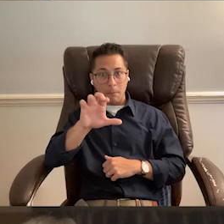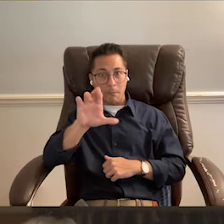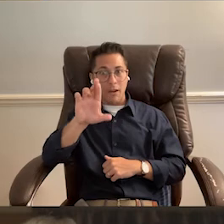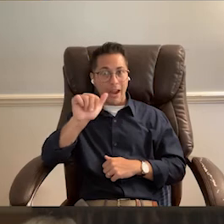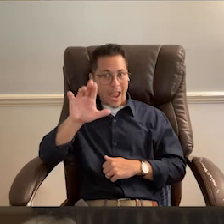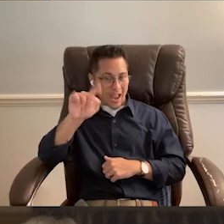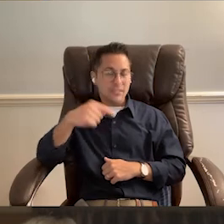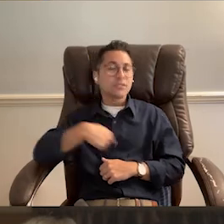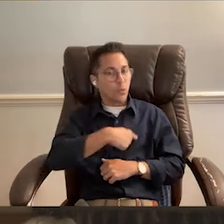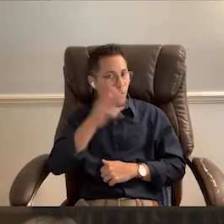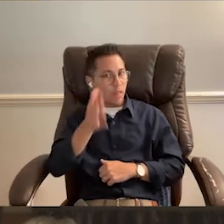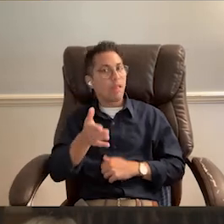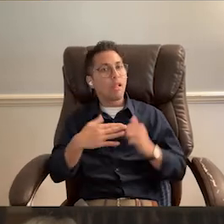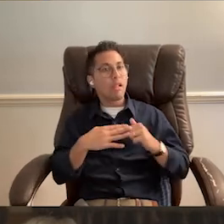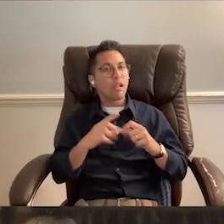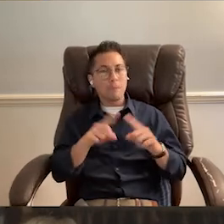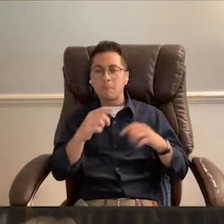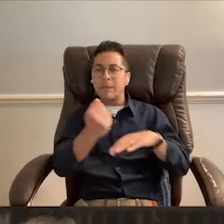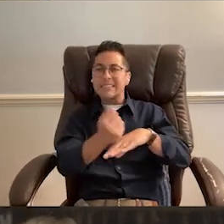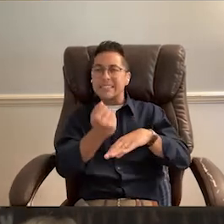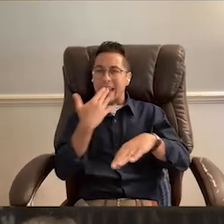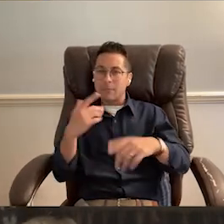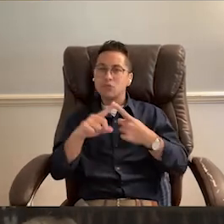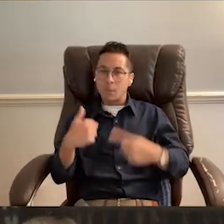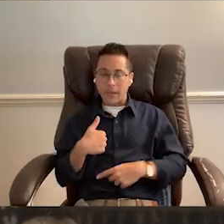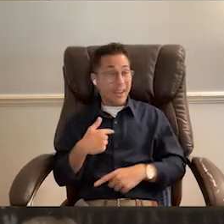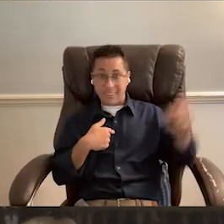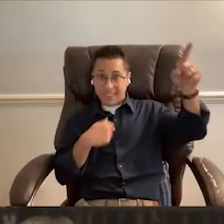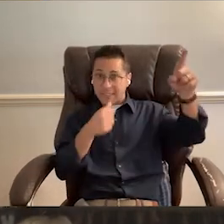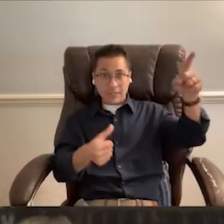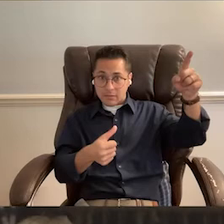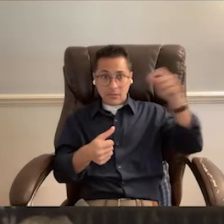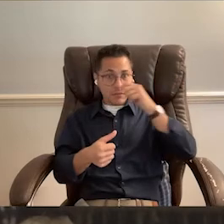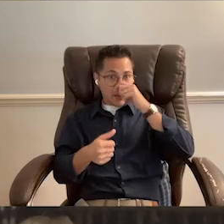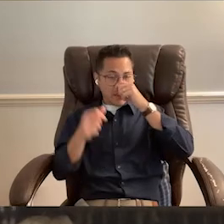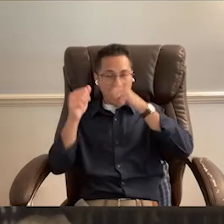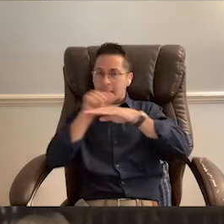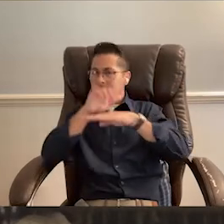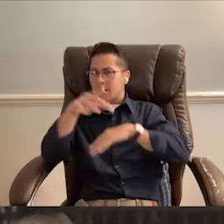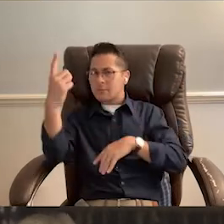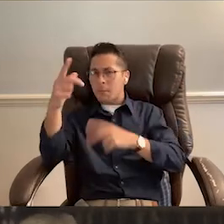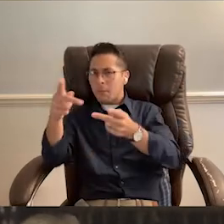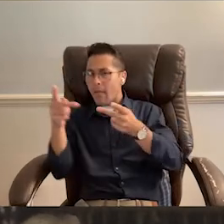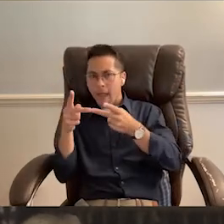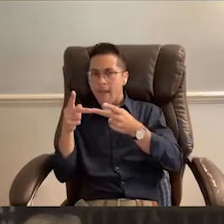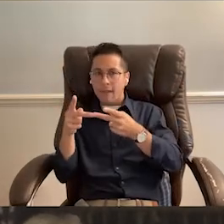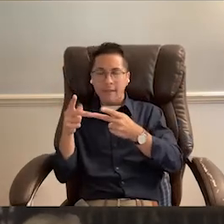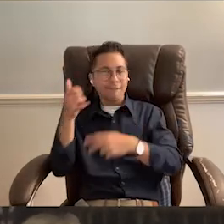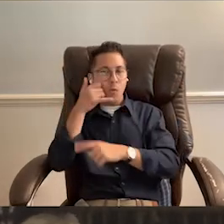bring him to me. If he needs to be Baker Act, we will Baker Act him. But Yeah. send him to me.